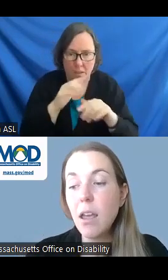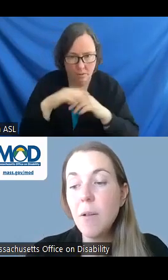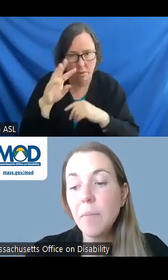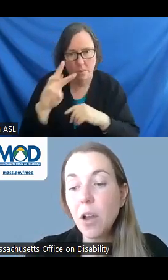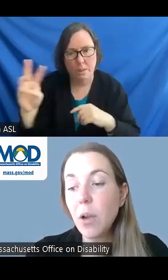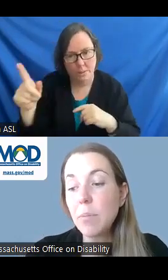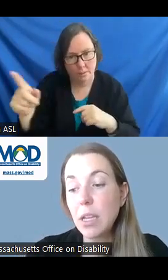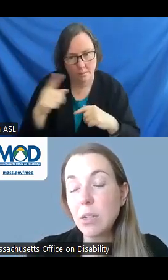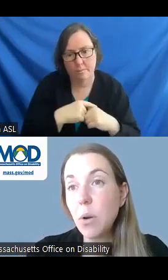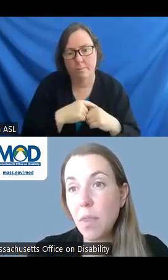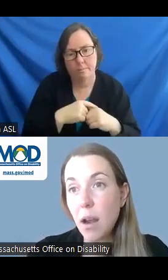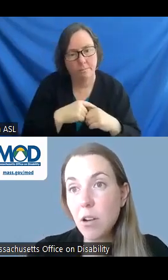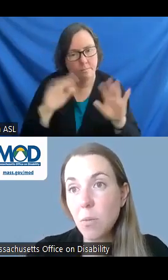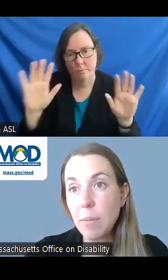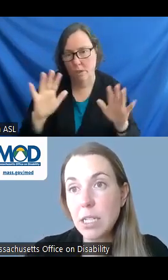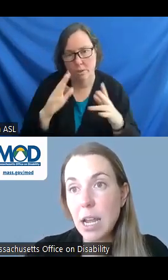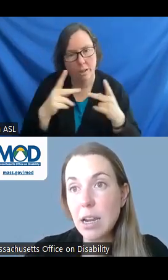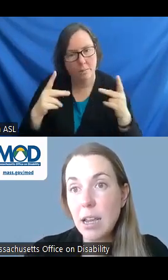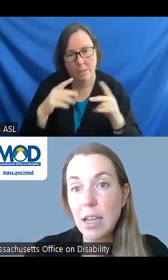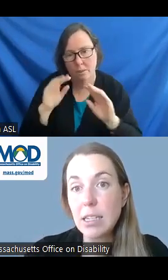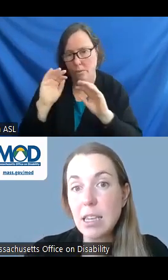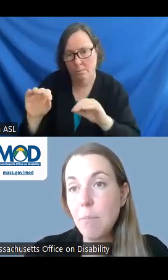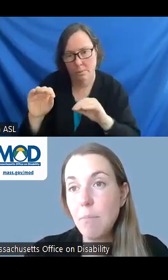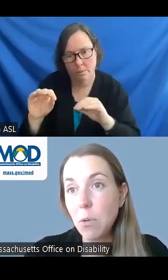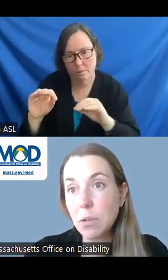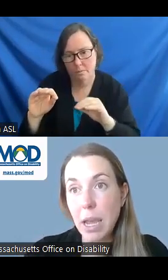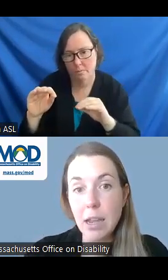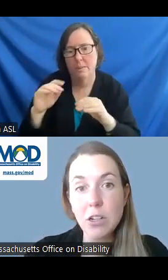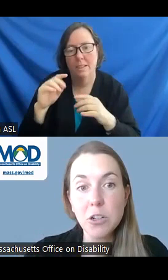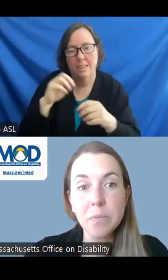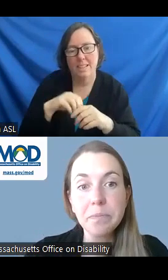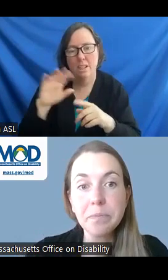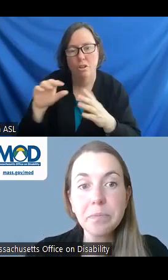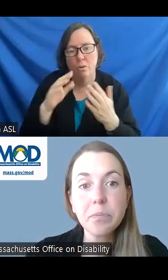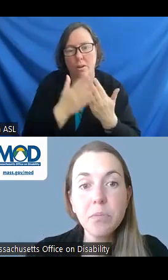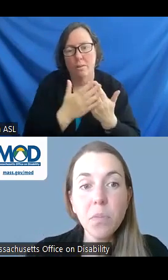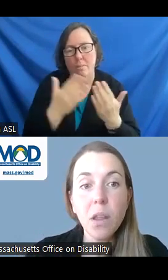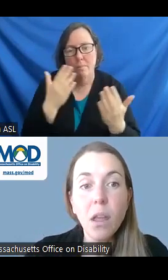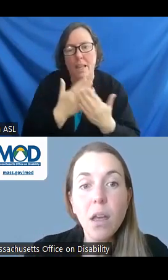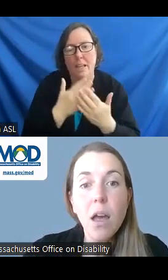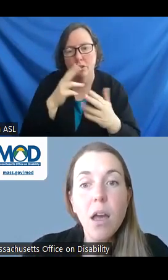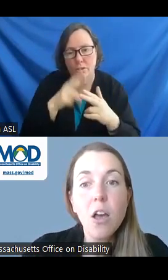website. A great place to put that on your website is the About page.